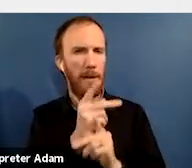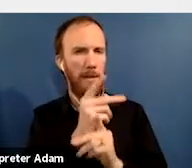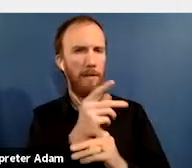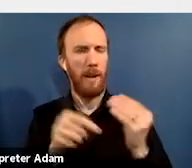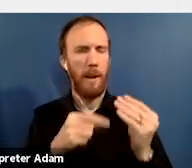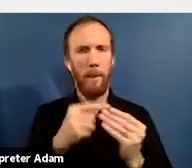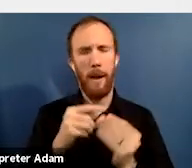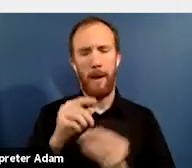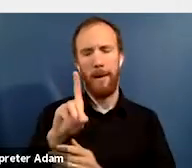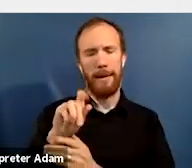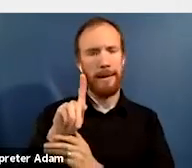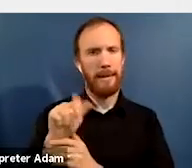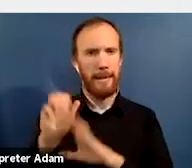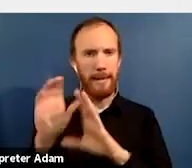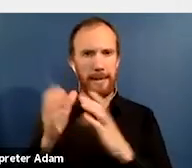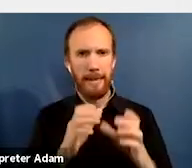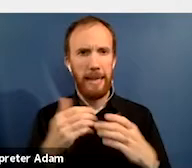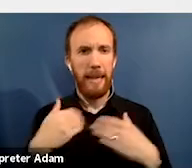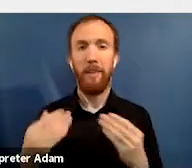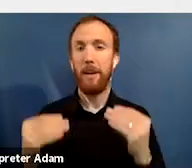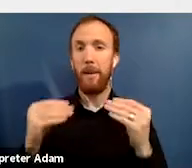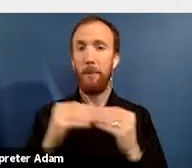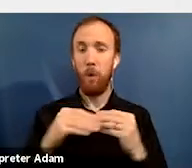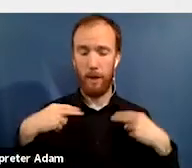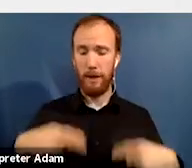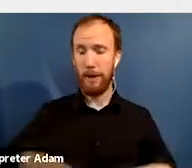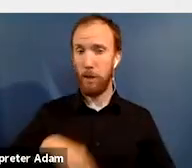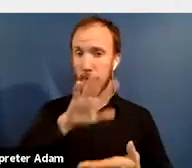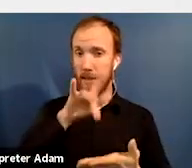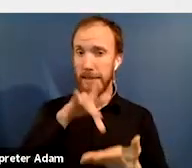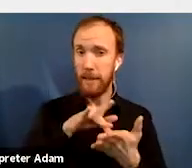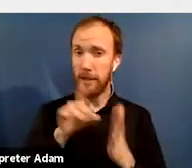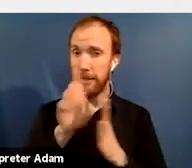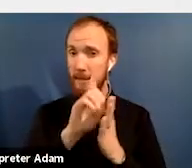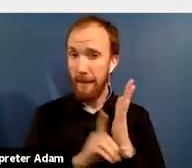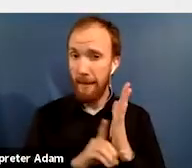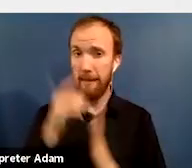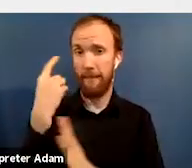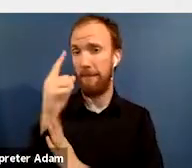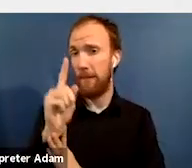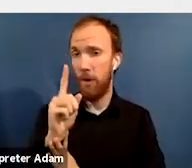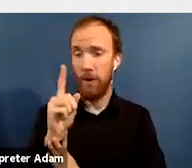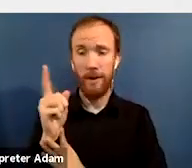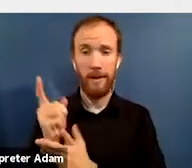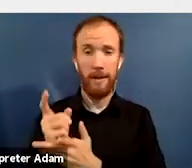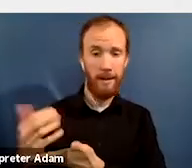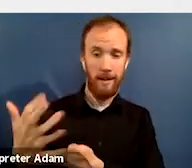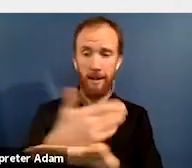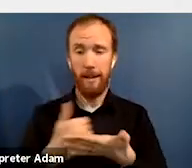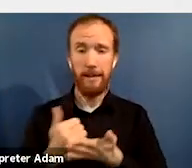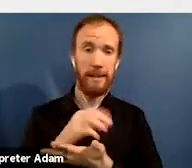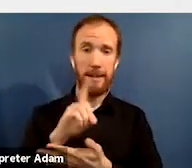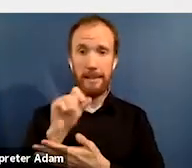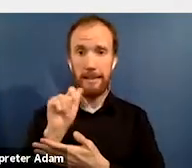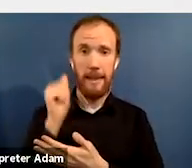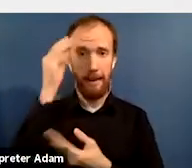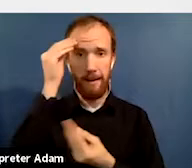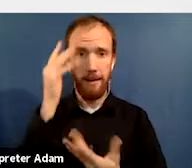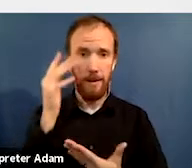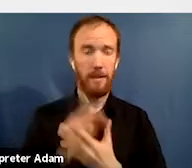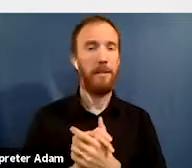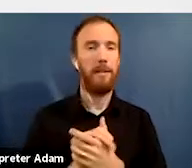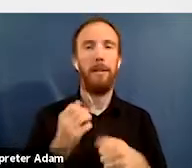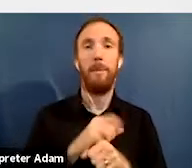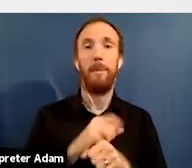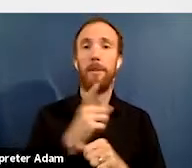more human-centered design as we collect data, and making sure that we have very